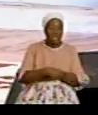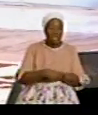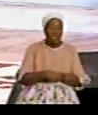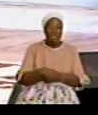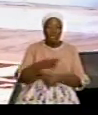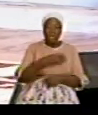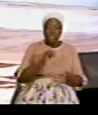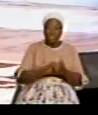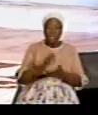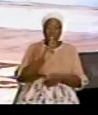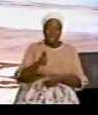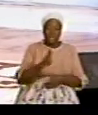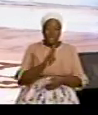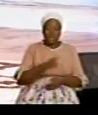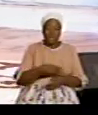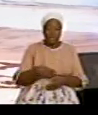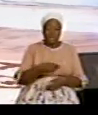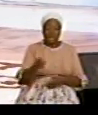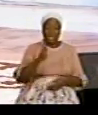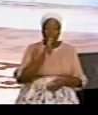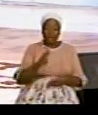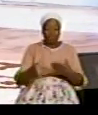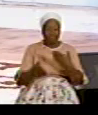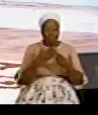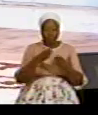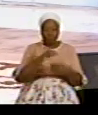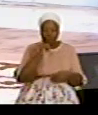inflexible, unchanging,